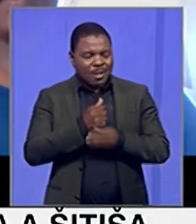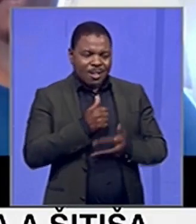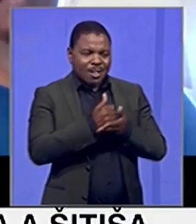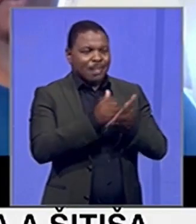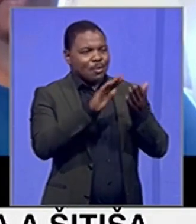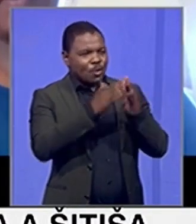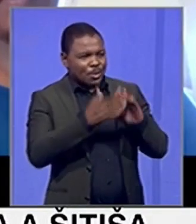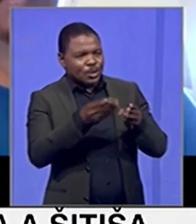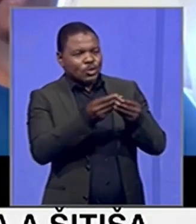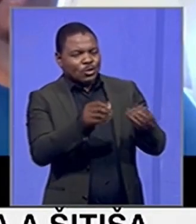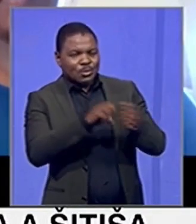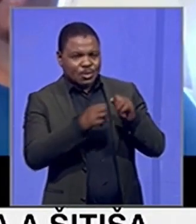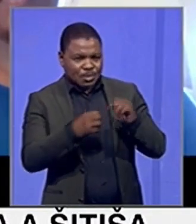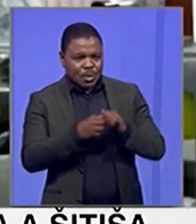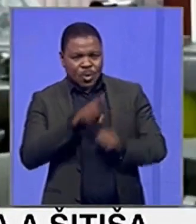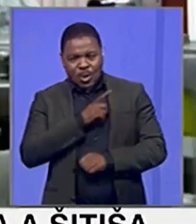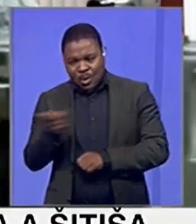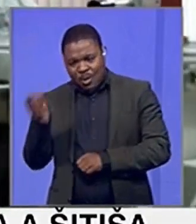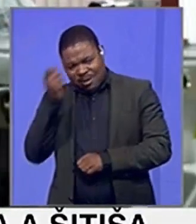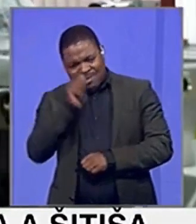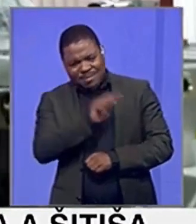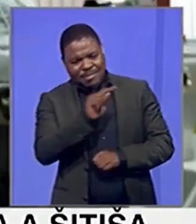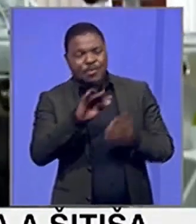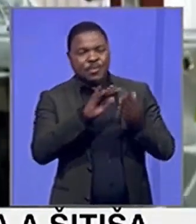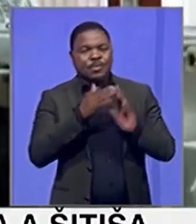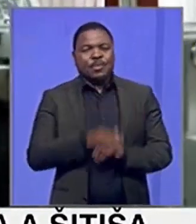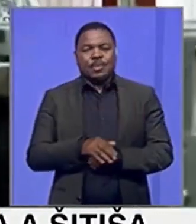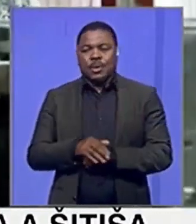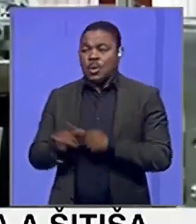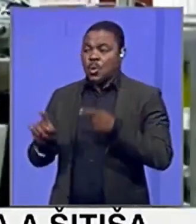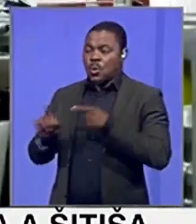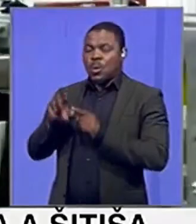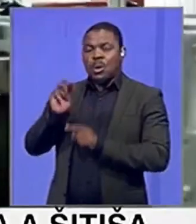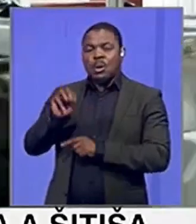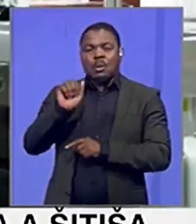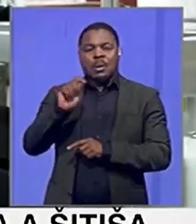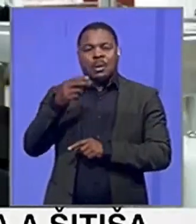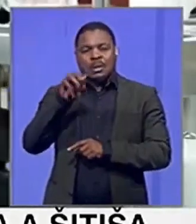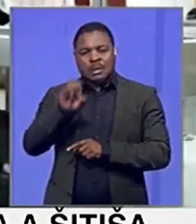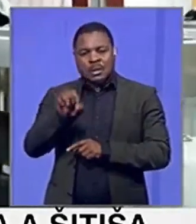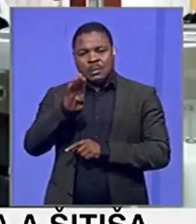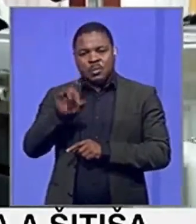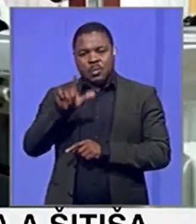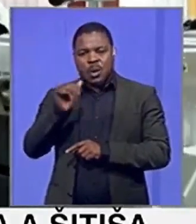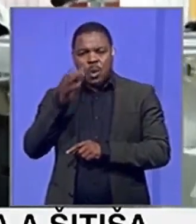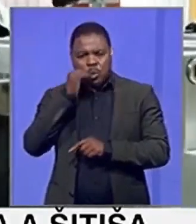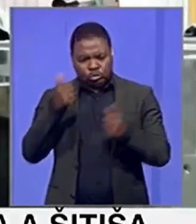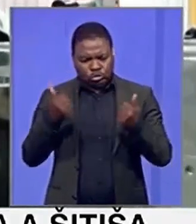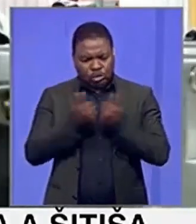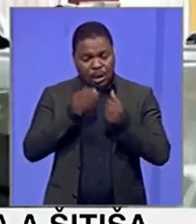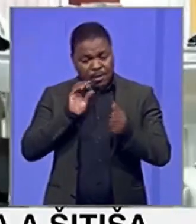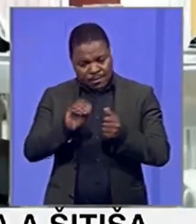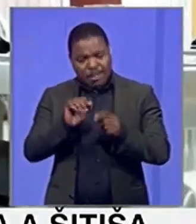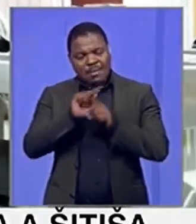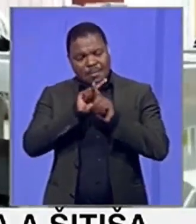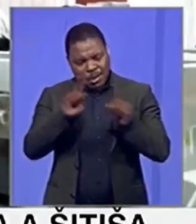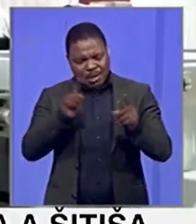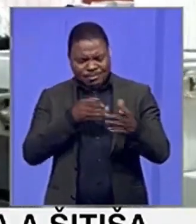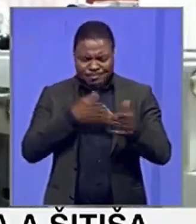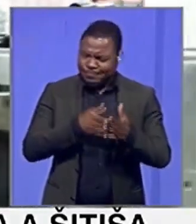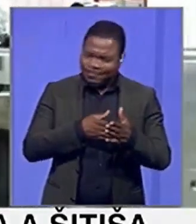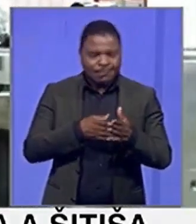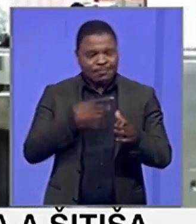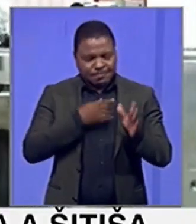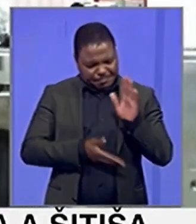community level because they understand best. Go sa le bjalo Mathebula o re ditlhotlho tšeo ba lebanego natšo di ka se ba eme pele go fitlhelela ditoro